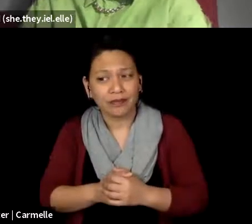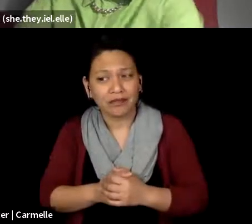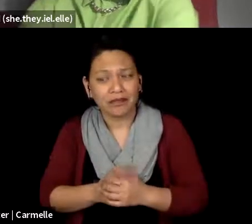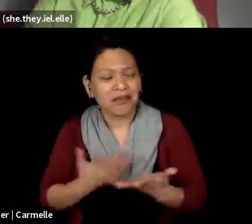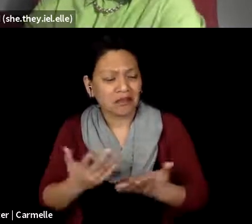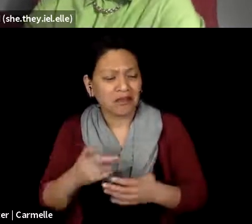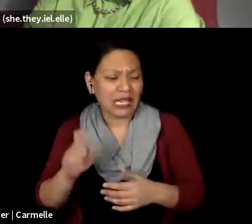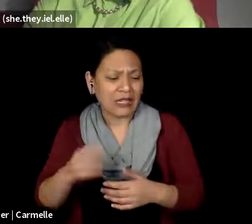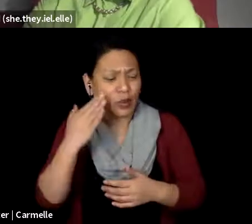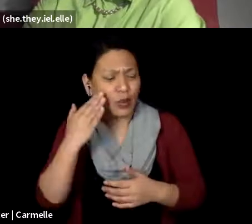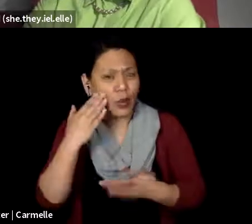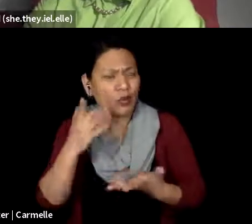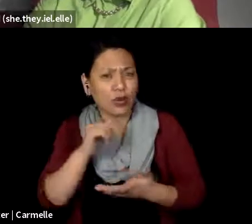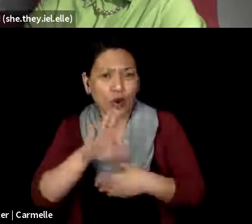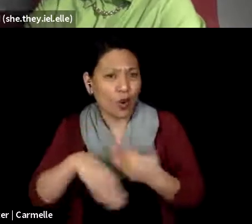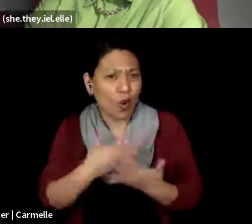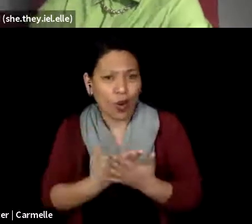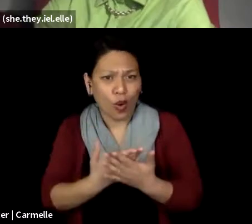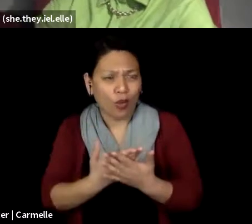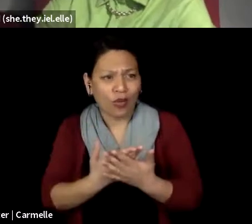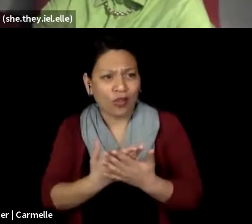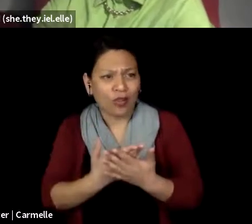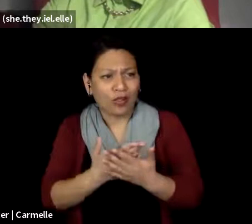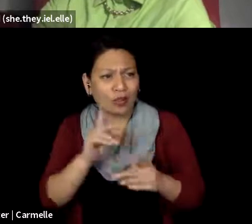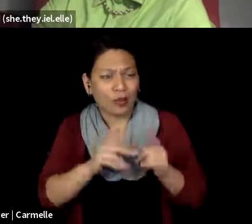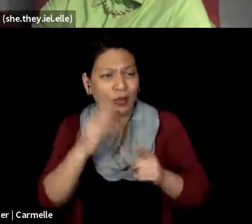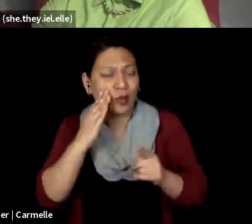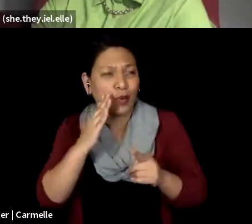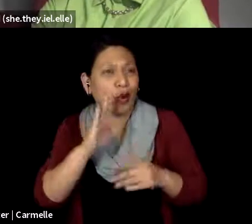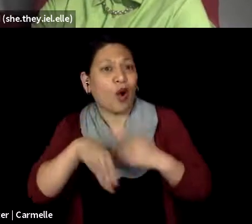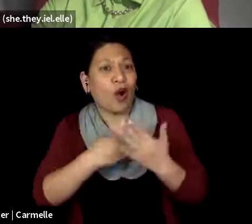all the answers, and that we're all trying to figure it out together.